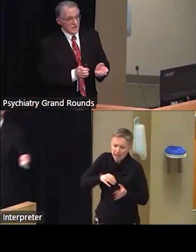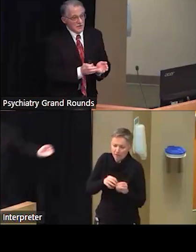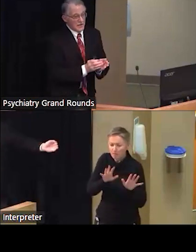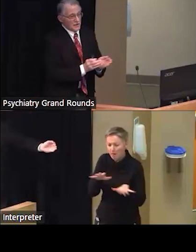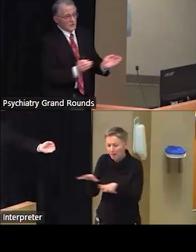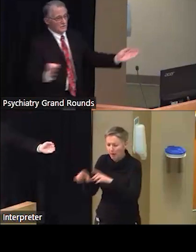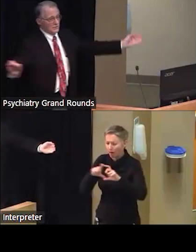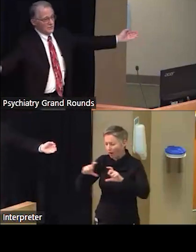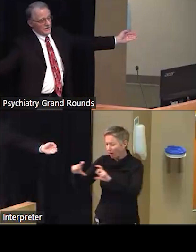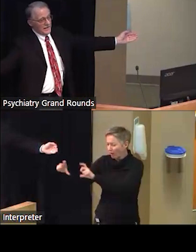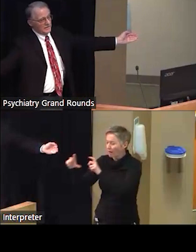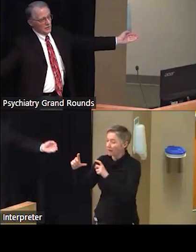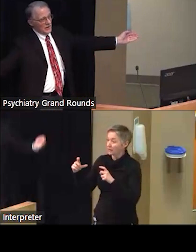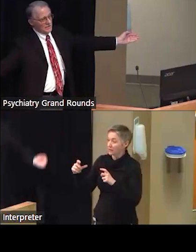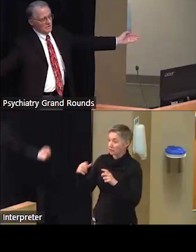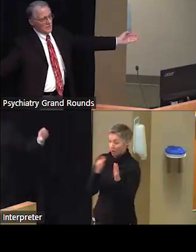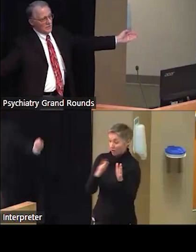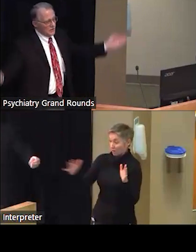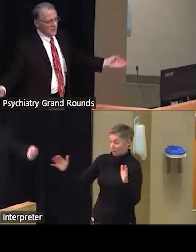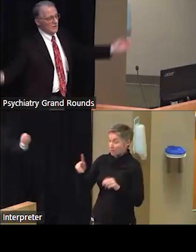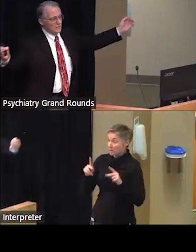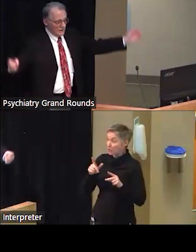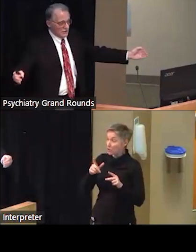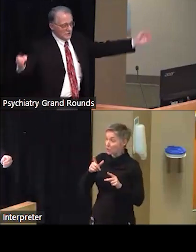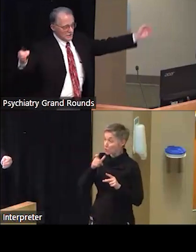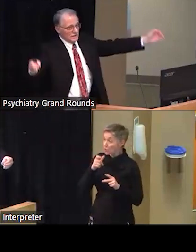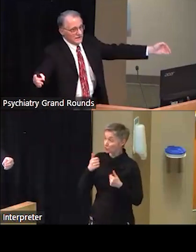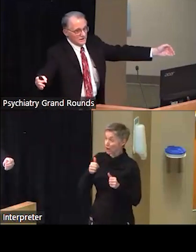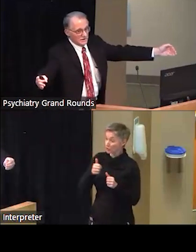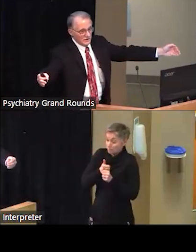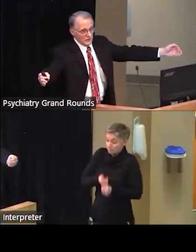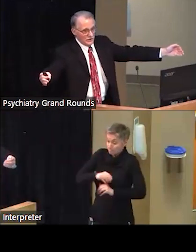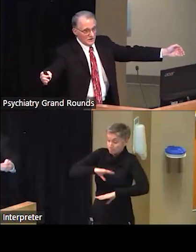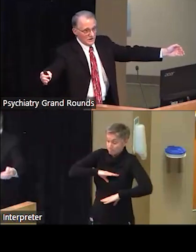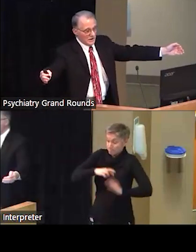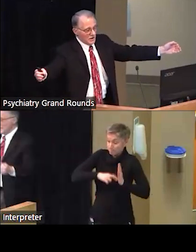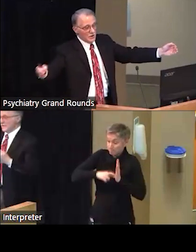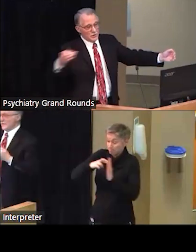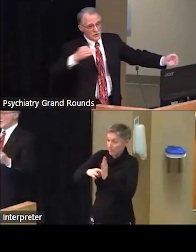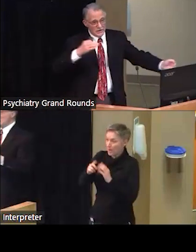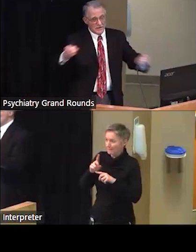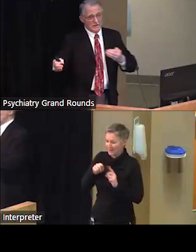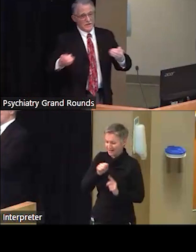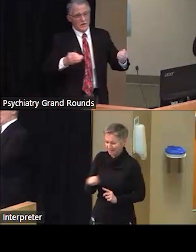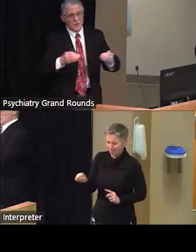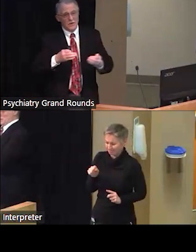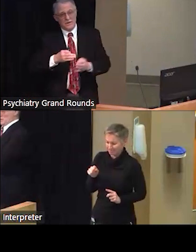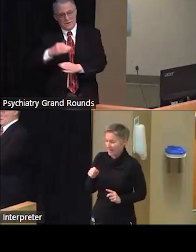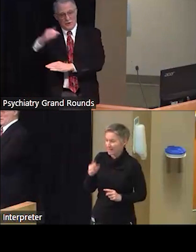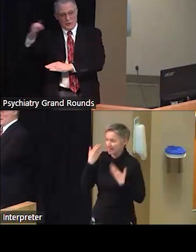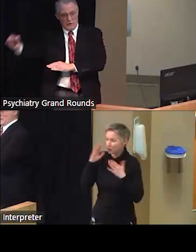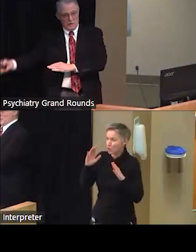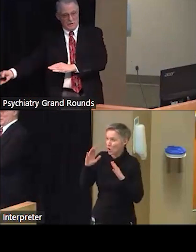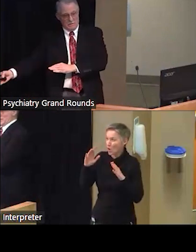office. So now you have an array of people that go out and march for compliance with those things who don't necessarily know